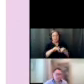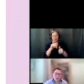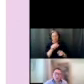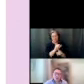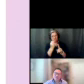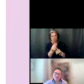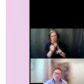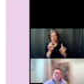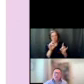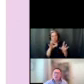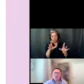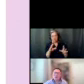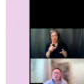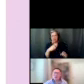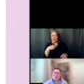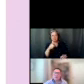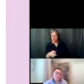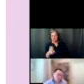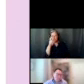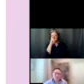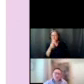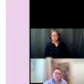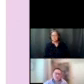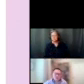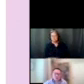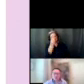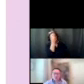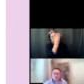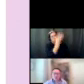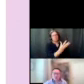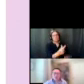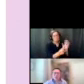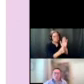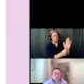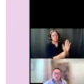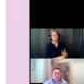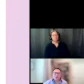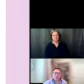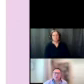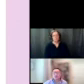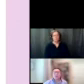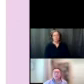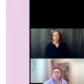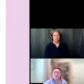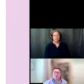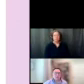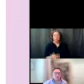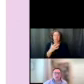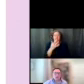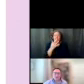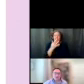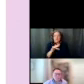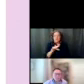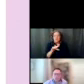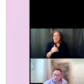being stern about it, right? And I want to say the administration, fortunately, where we are, has been very